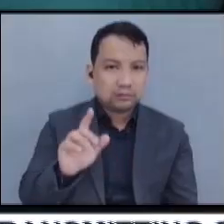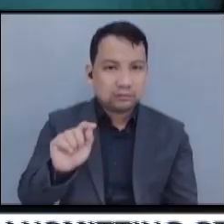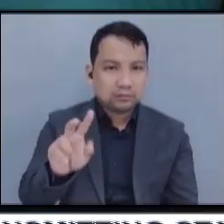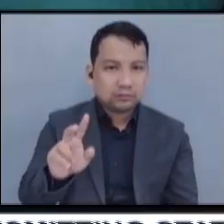Pilipinas